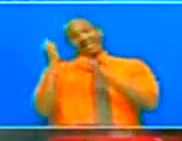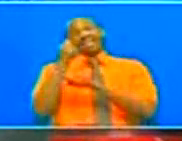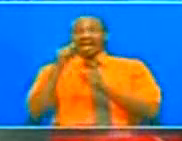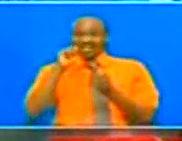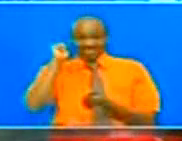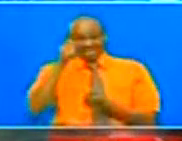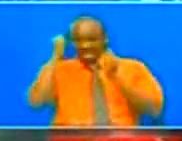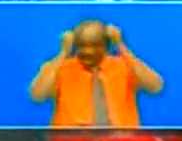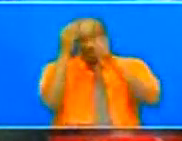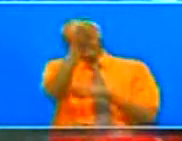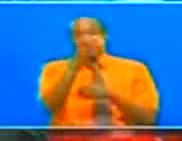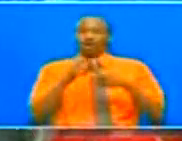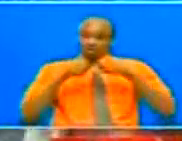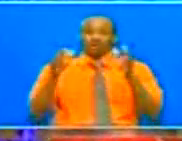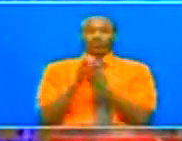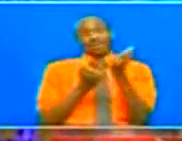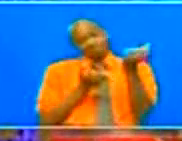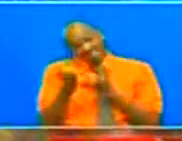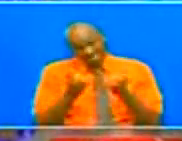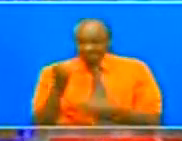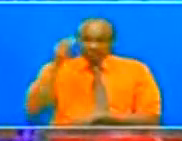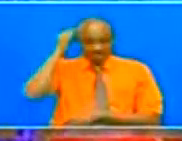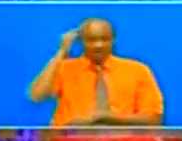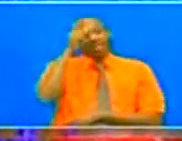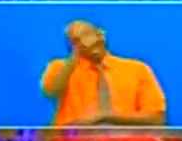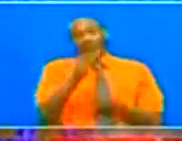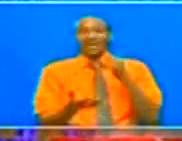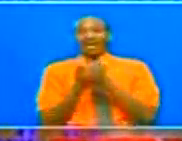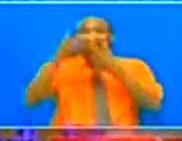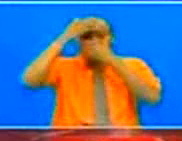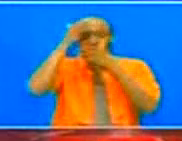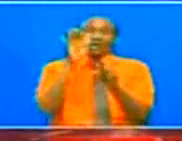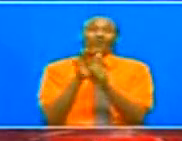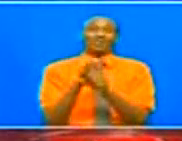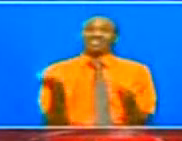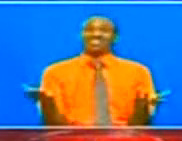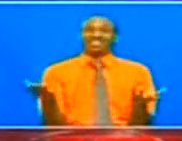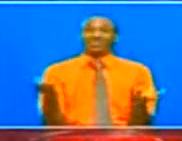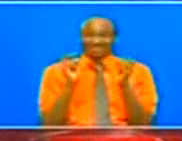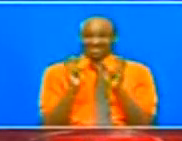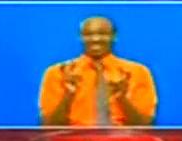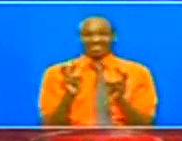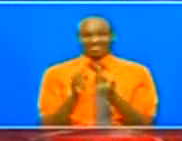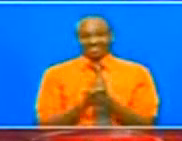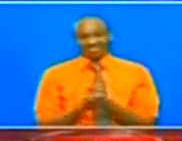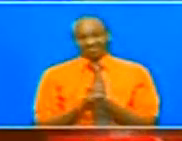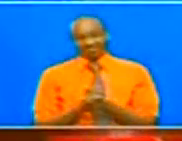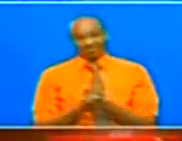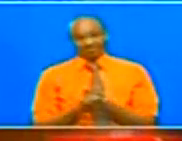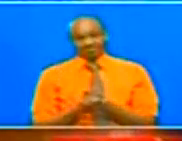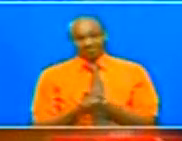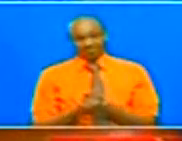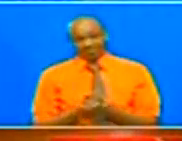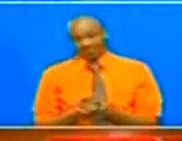run the charcoal business, which is the main source of income for Al-Shabaab. It doesn't add up. Of course okay. It doesn't. Your leader,